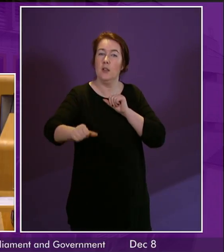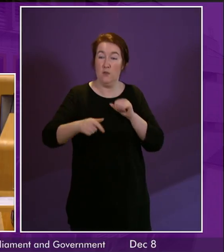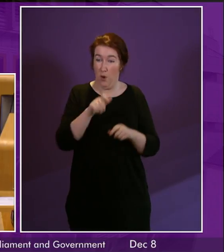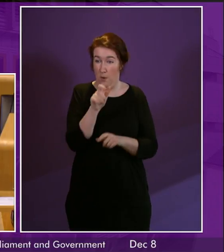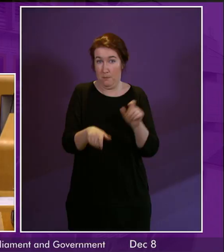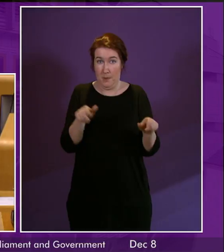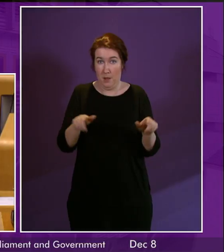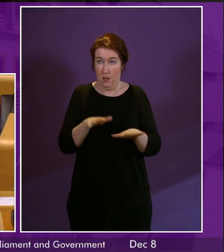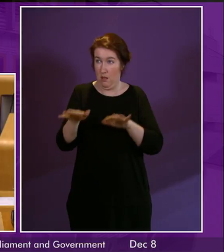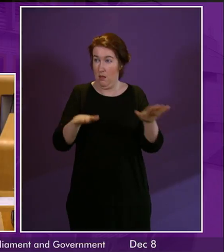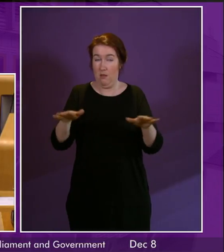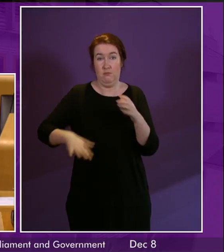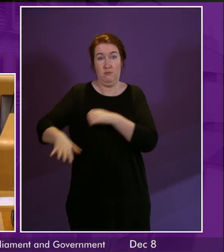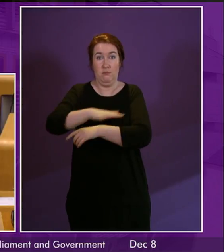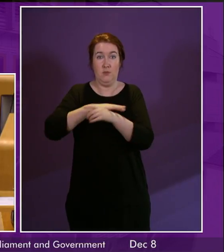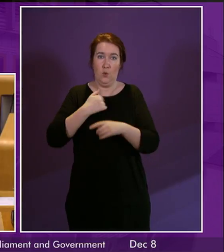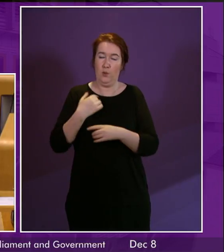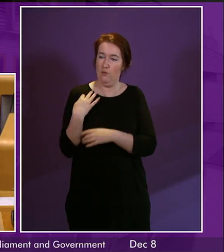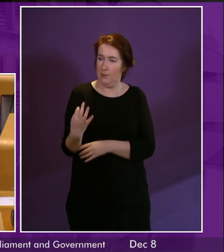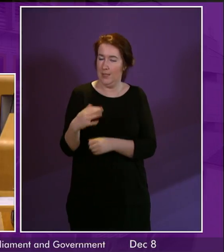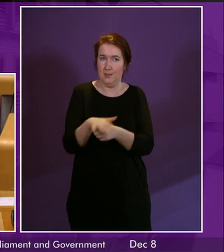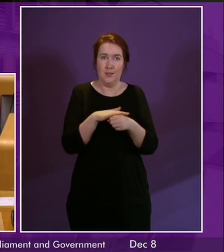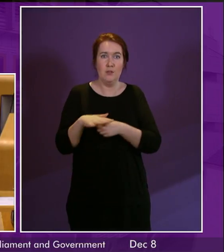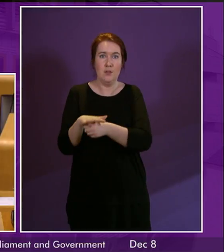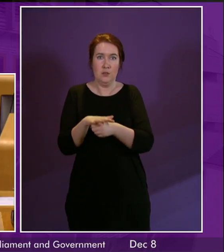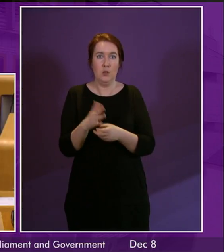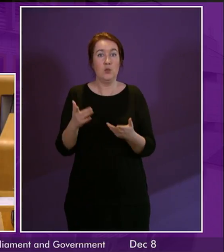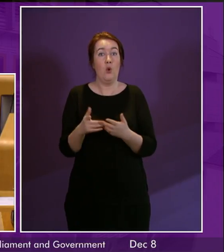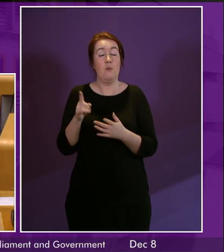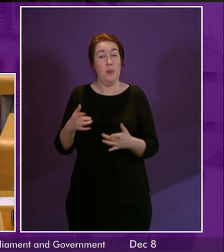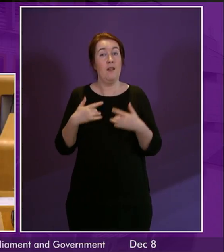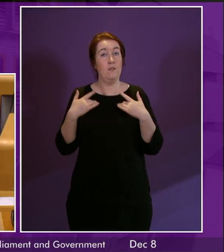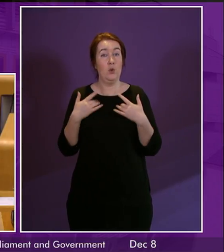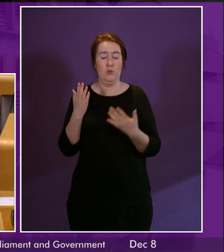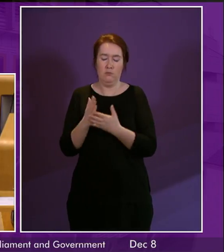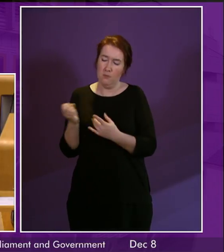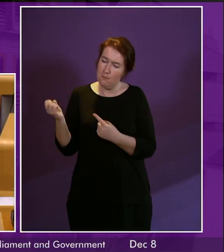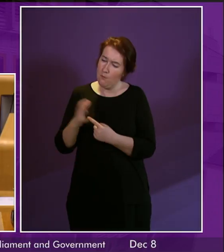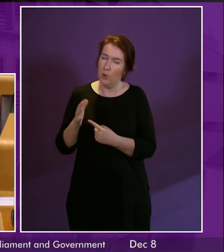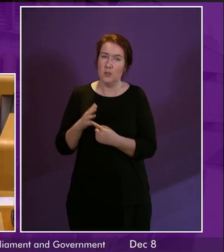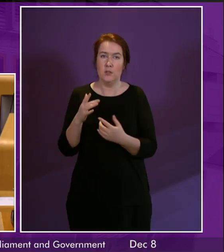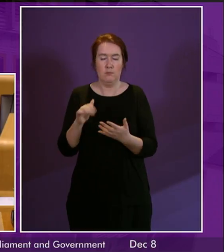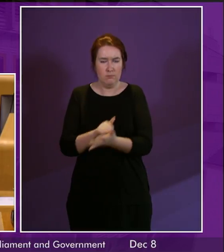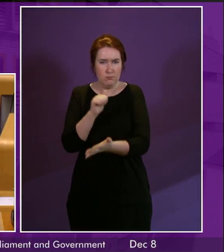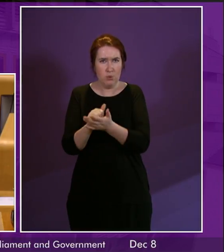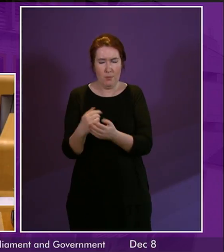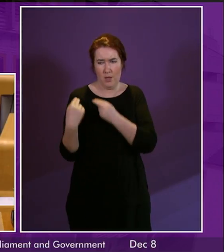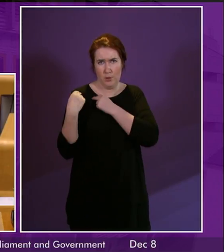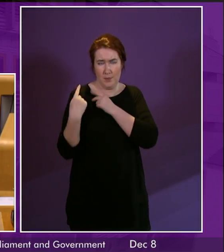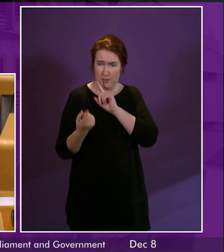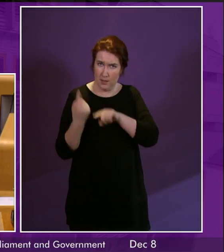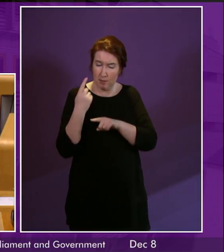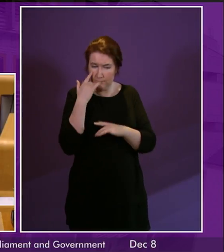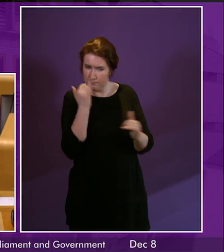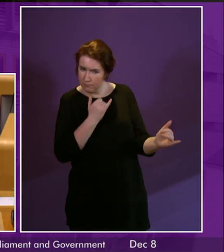in the constituencies and regions that we represent. So from that point of view, it's important that there's proper accountability in